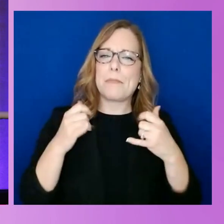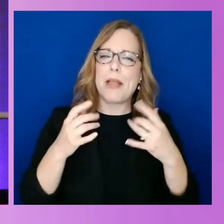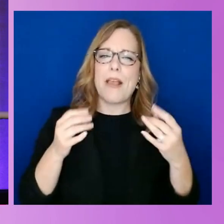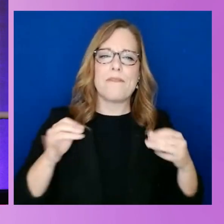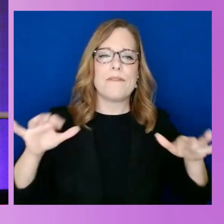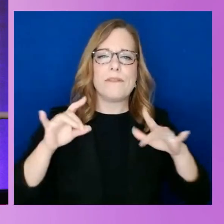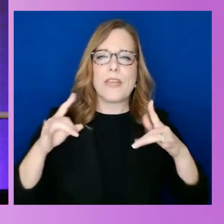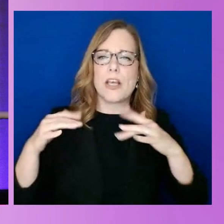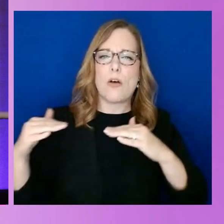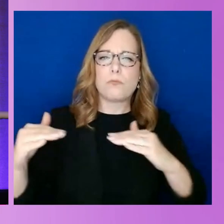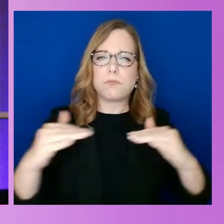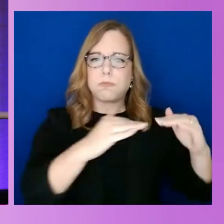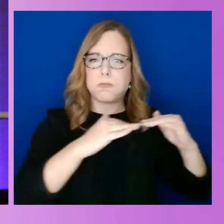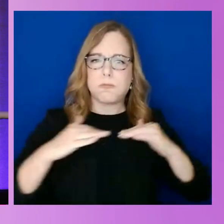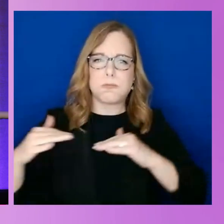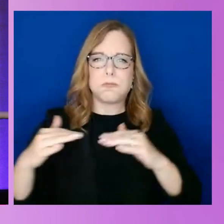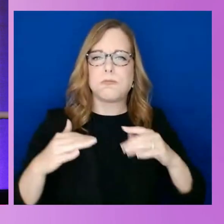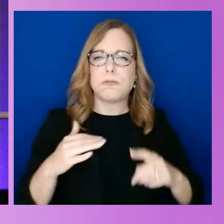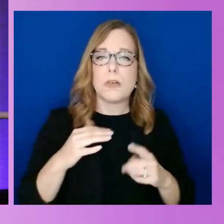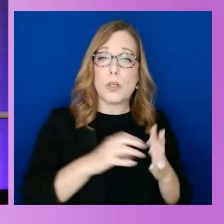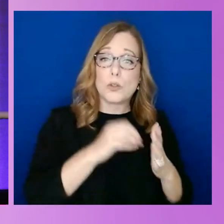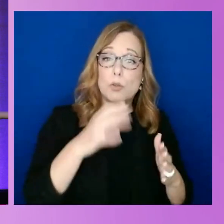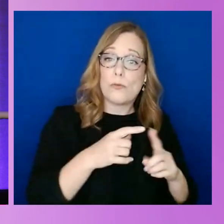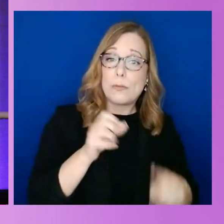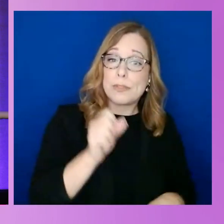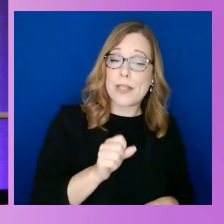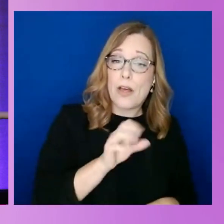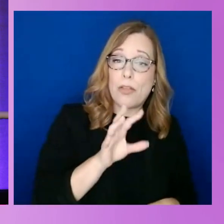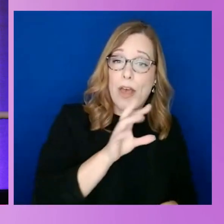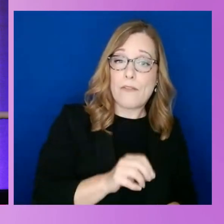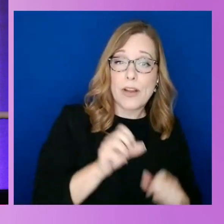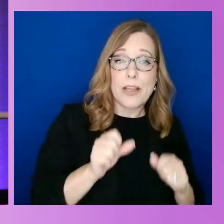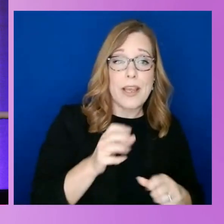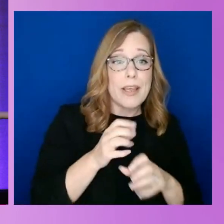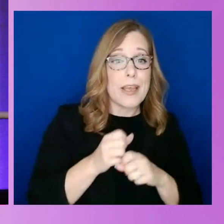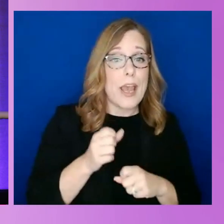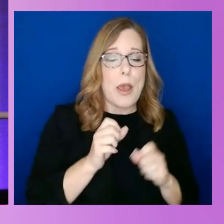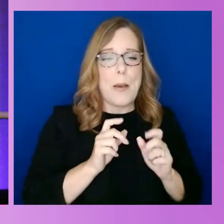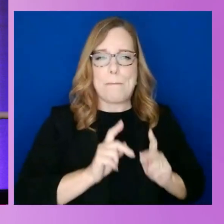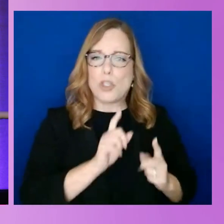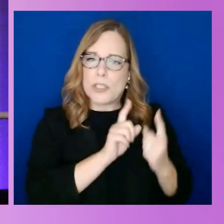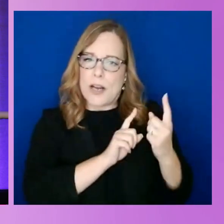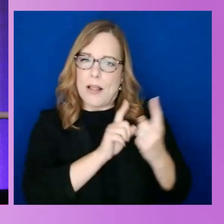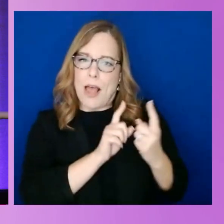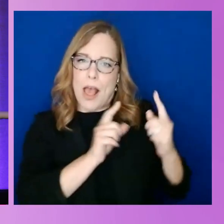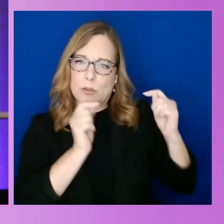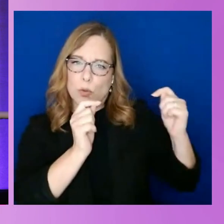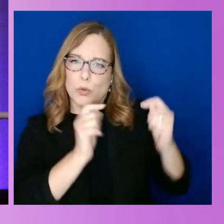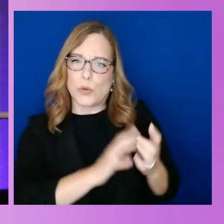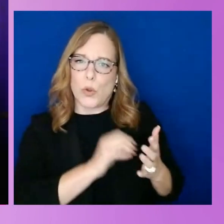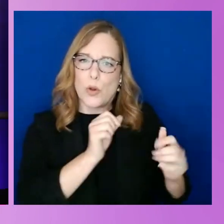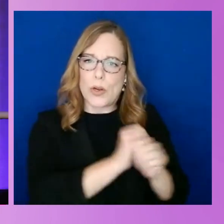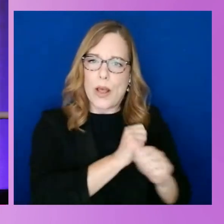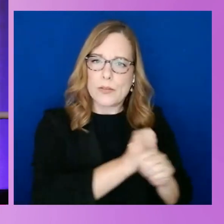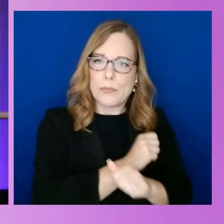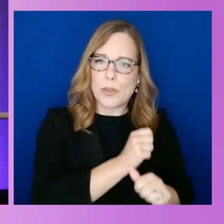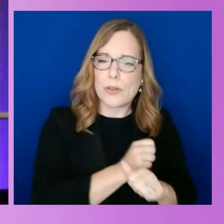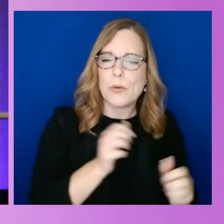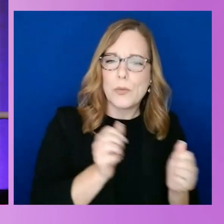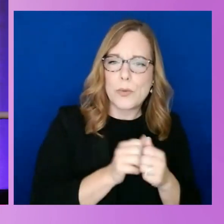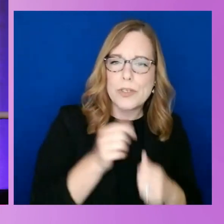generative AI chat interface, or that farmer in India who can use chat interface to access government